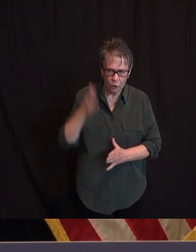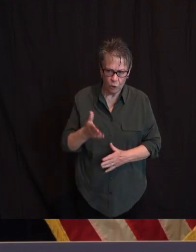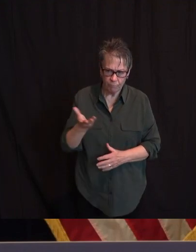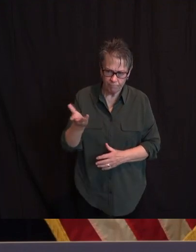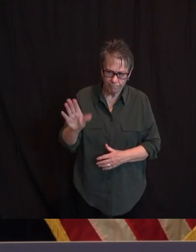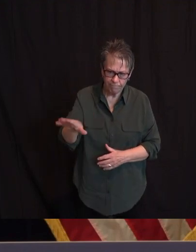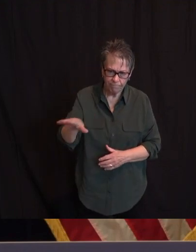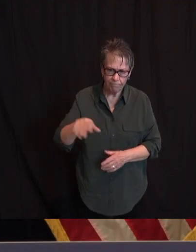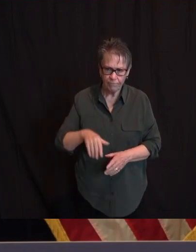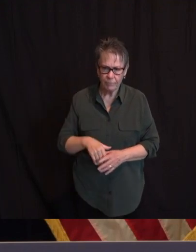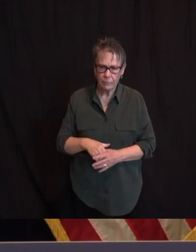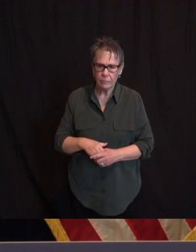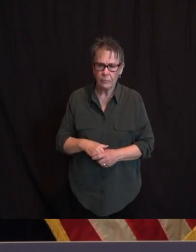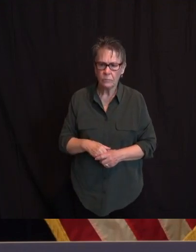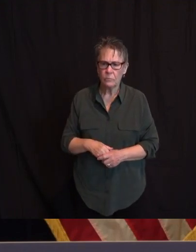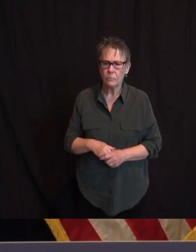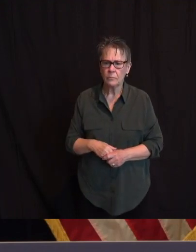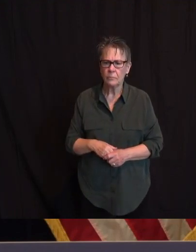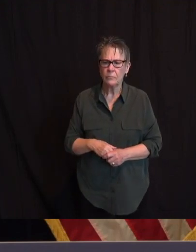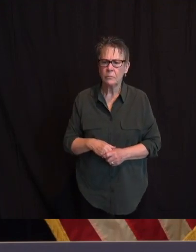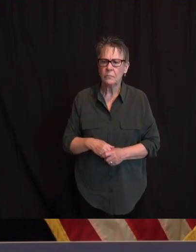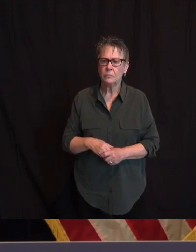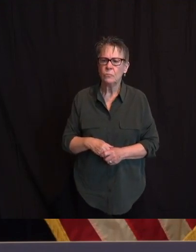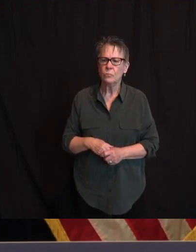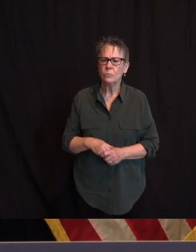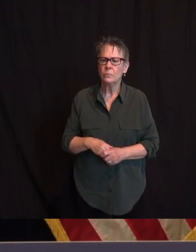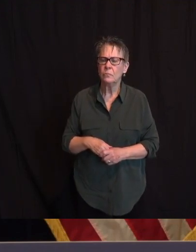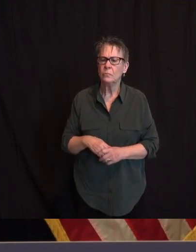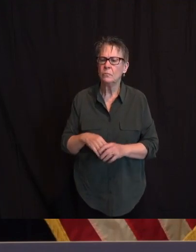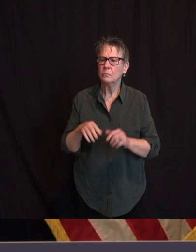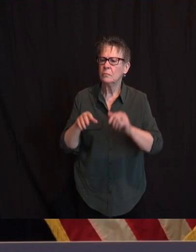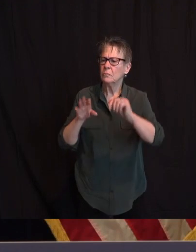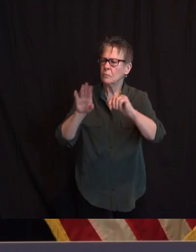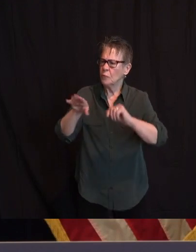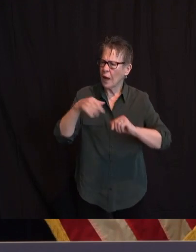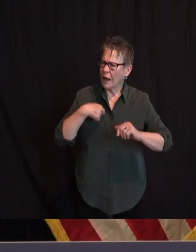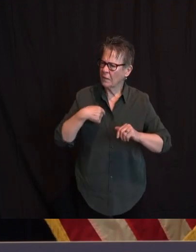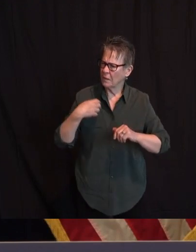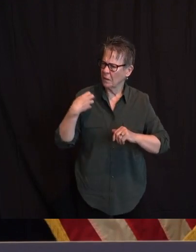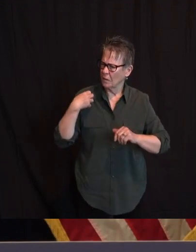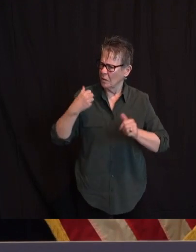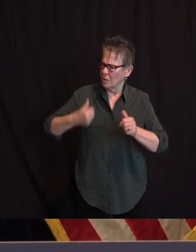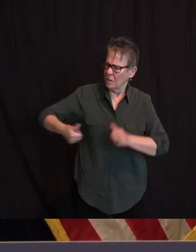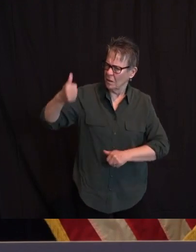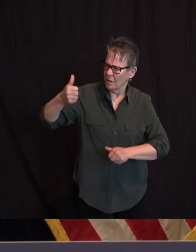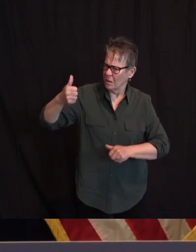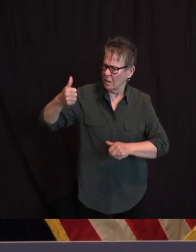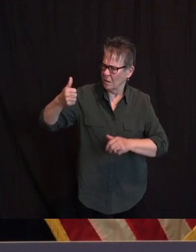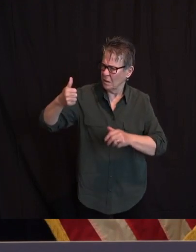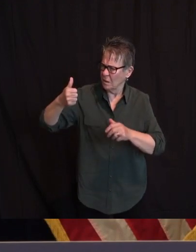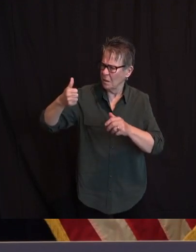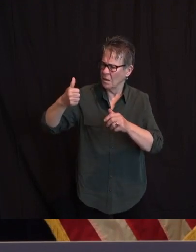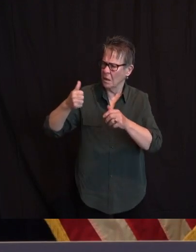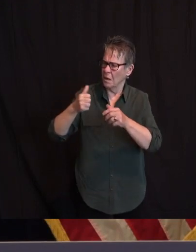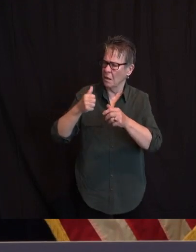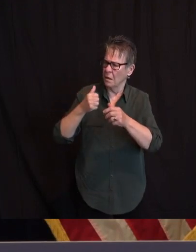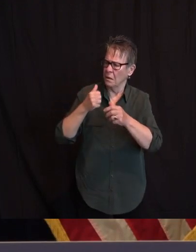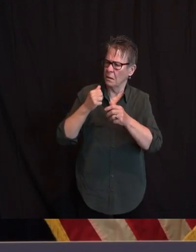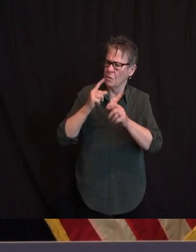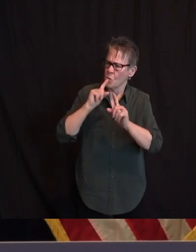today requiring supermarkets to have everybody wearing masking, what happens if somebody doesn't